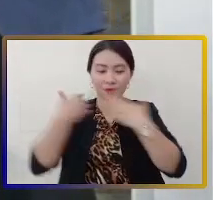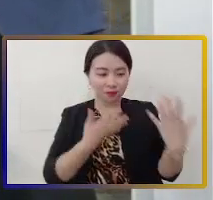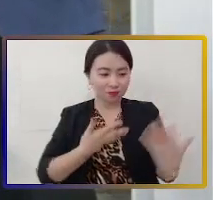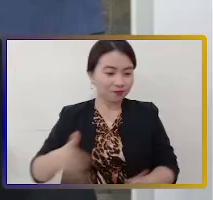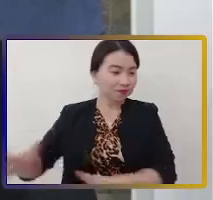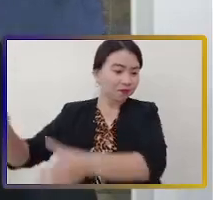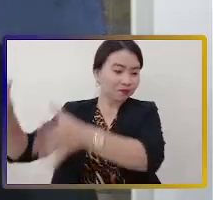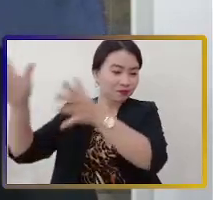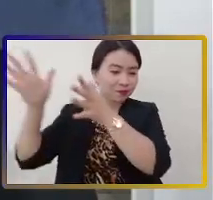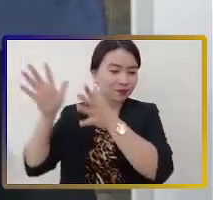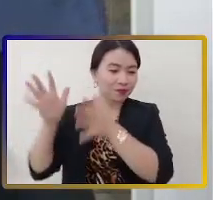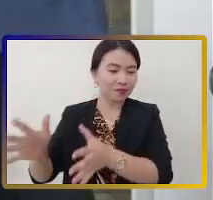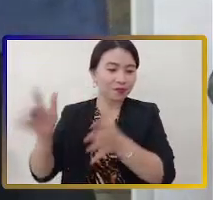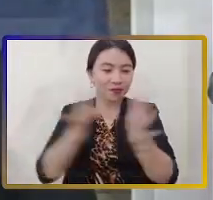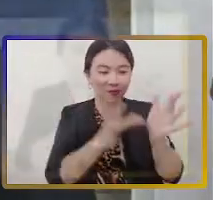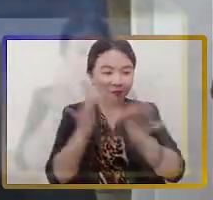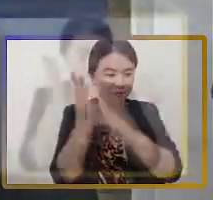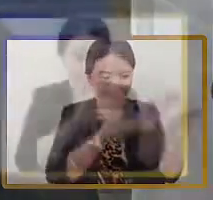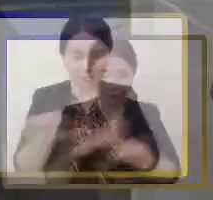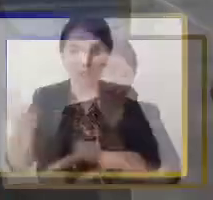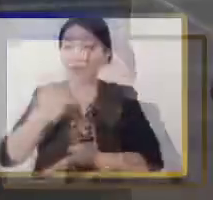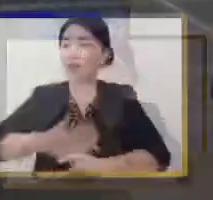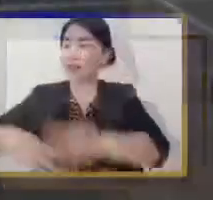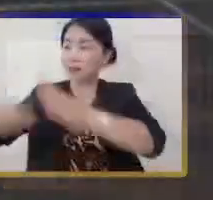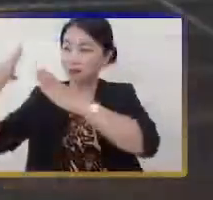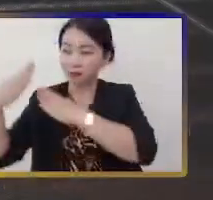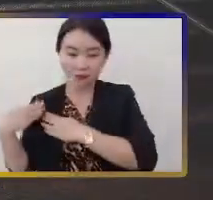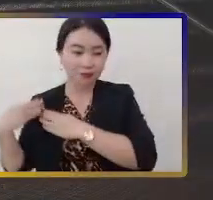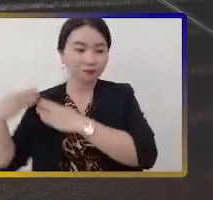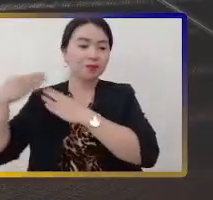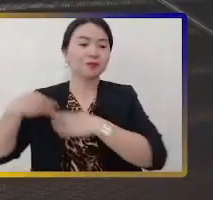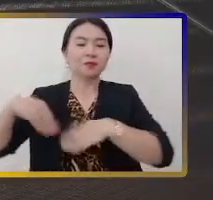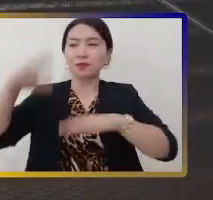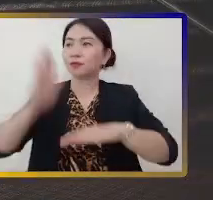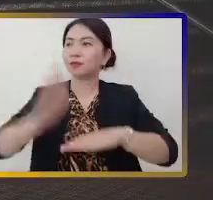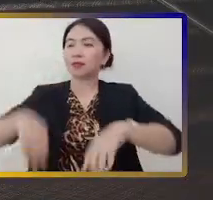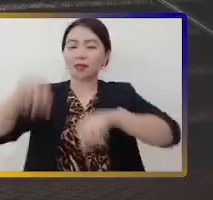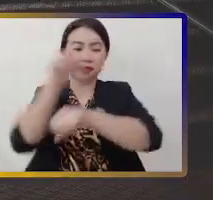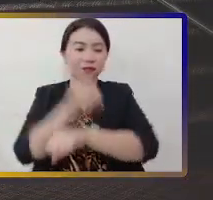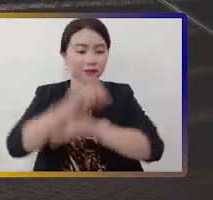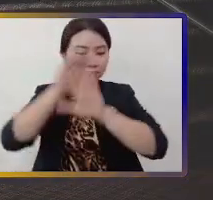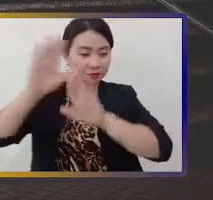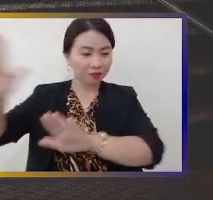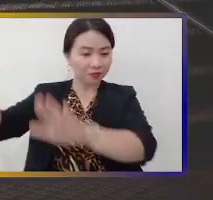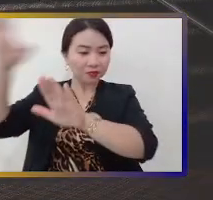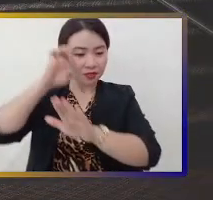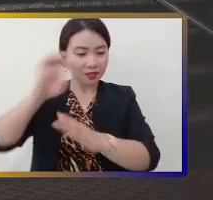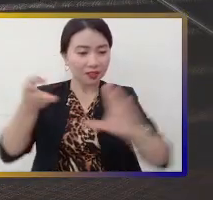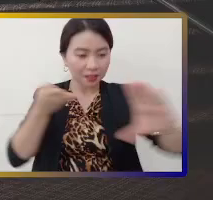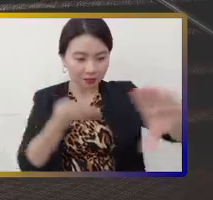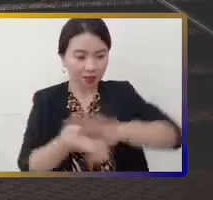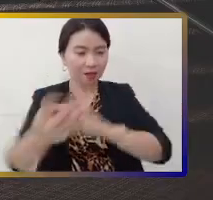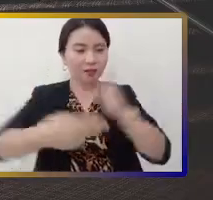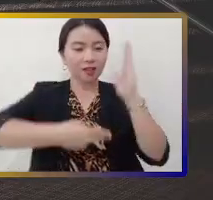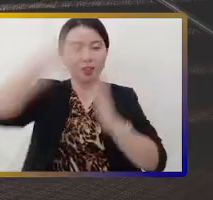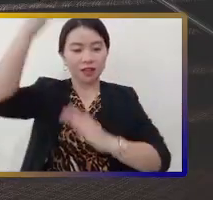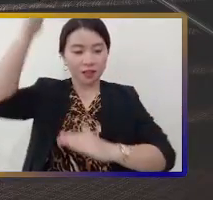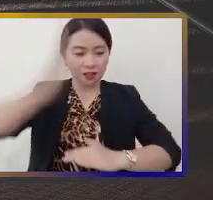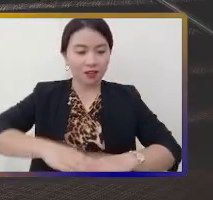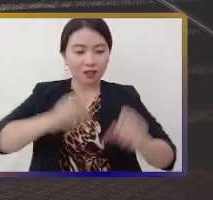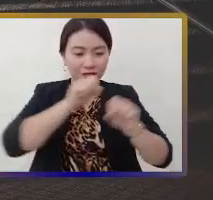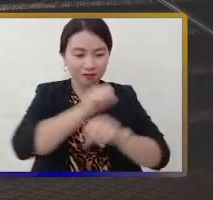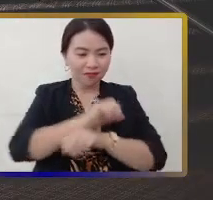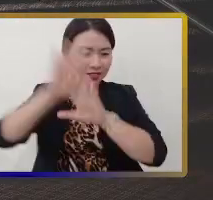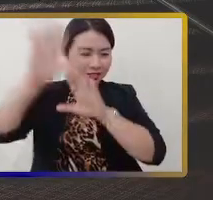burdens away. He lifted my burdens at Calvary. He buried